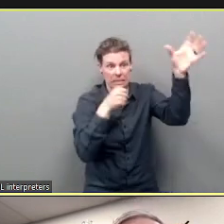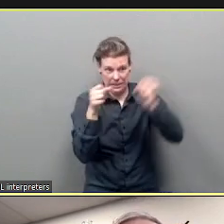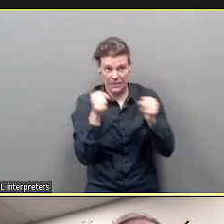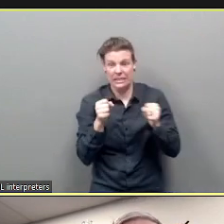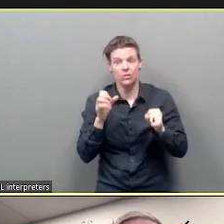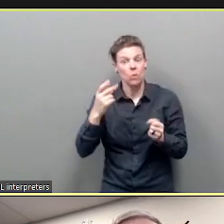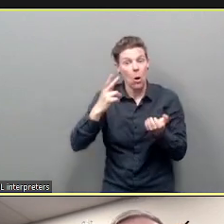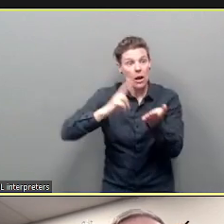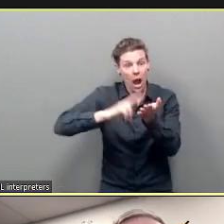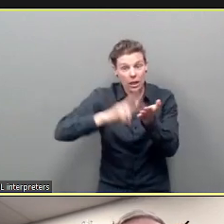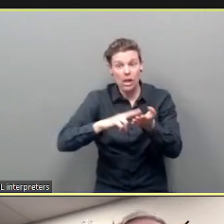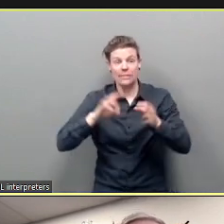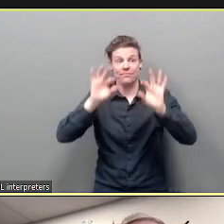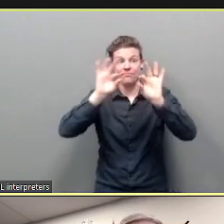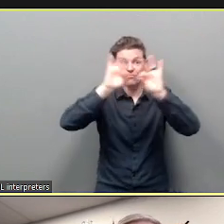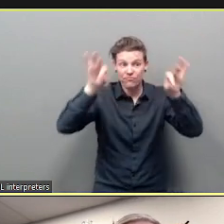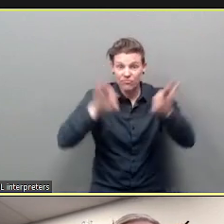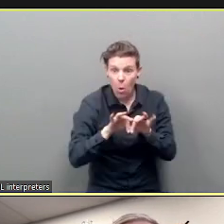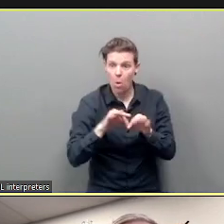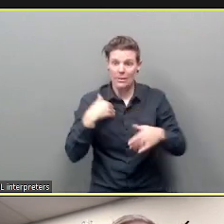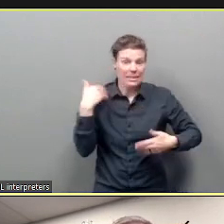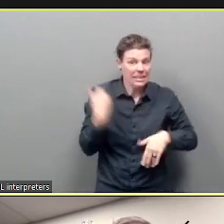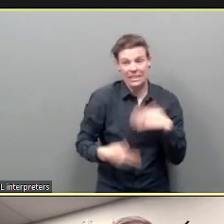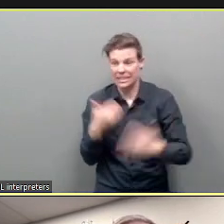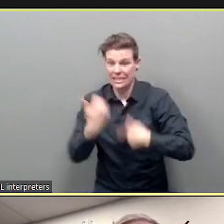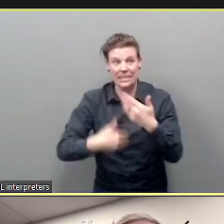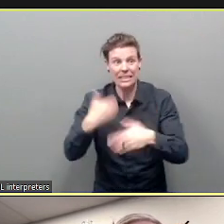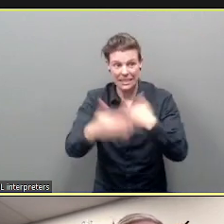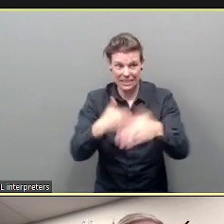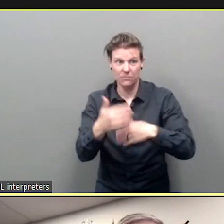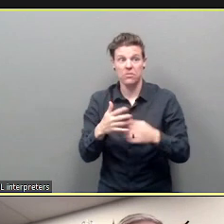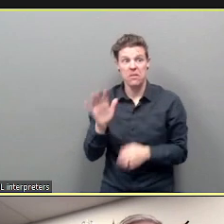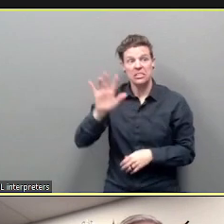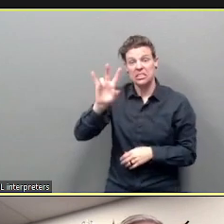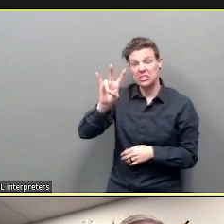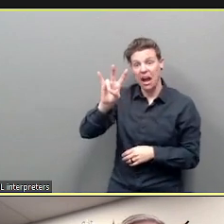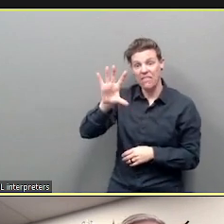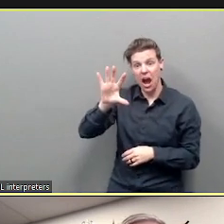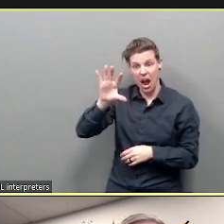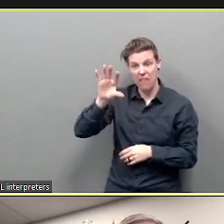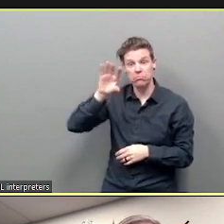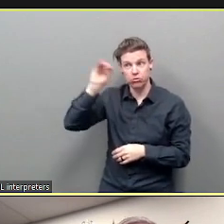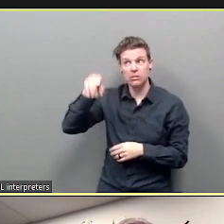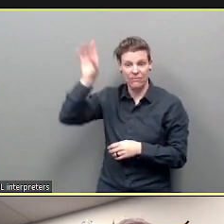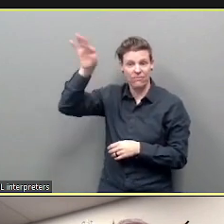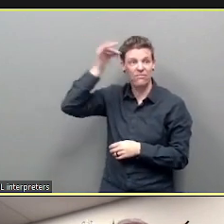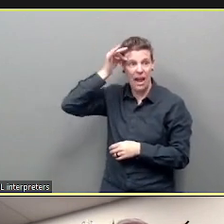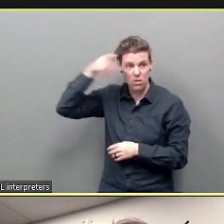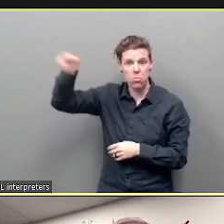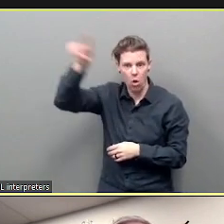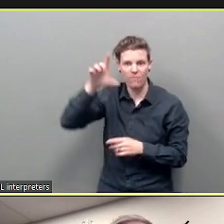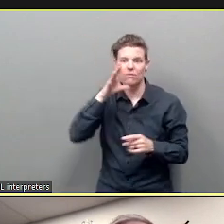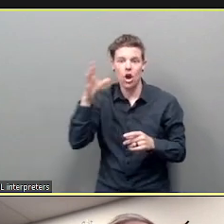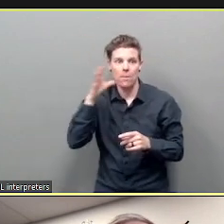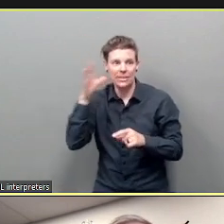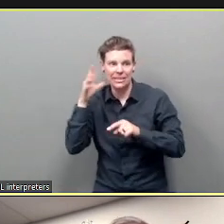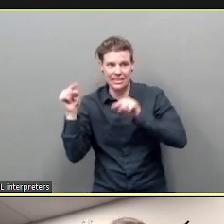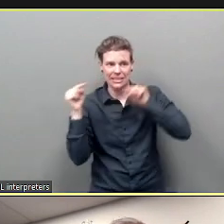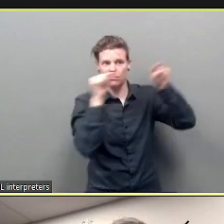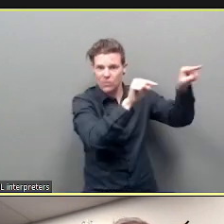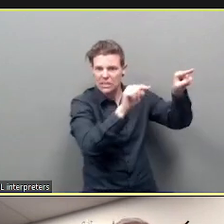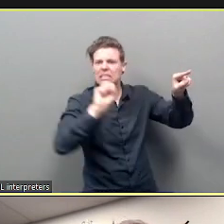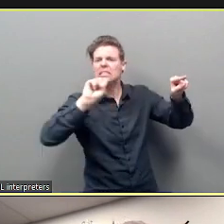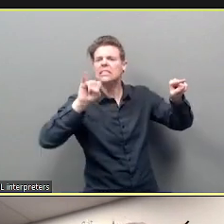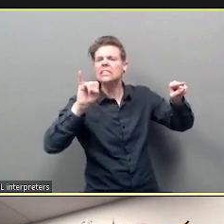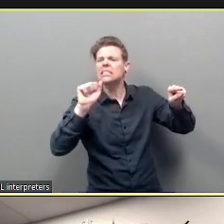today is that we had 75 federal people in Farmington and San Juan Regional Medical Center a week ago or